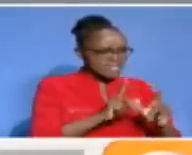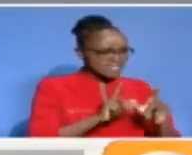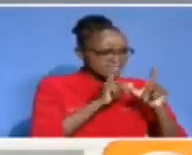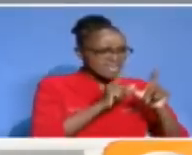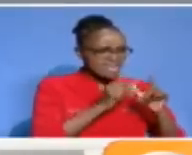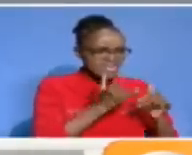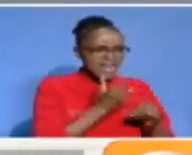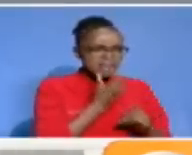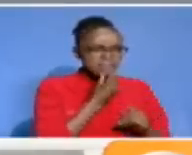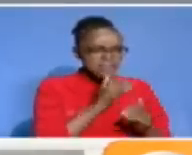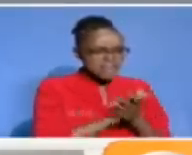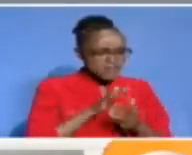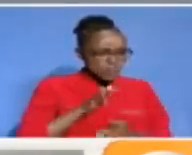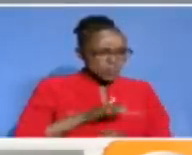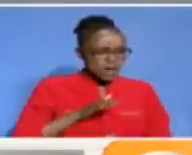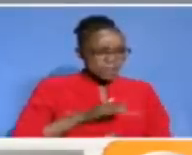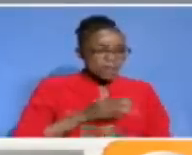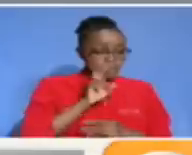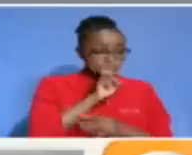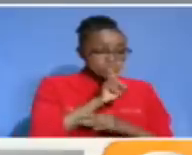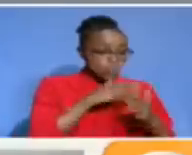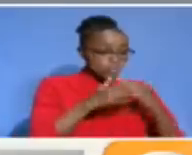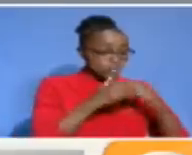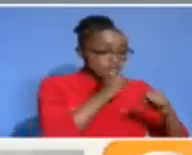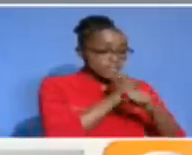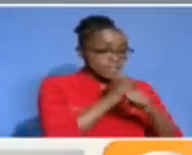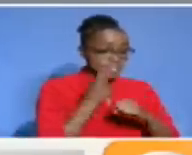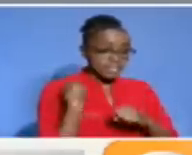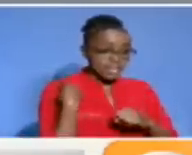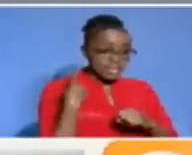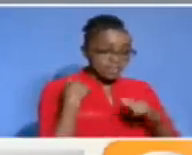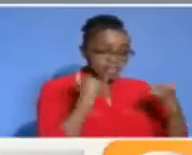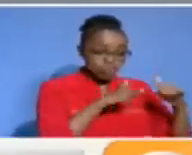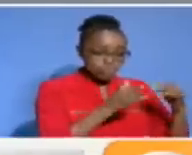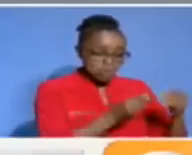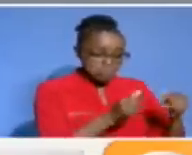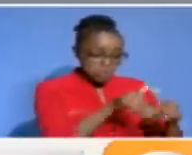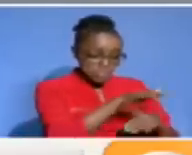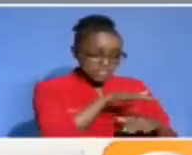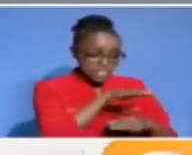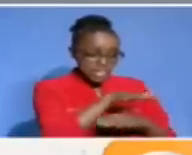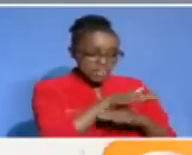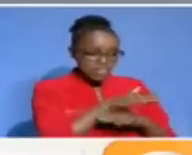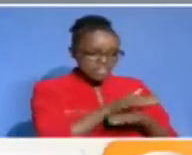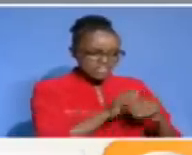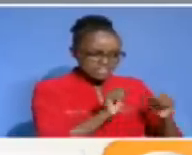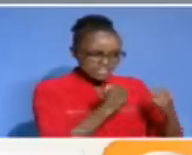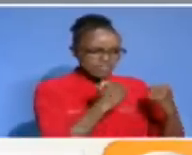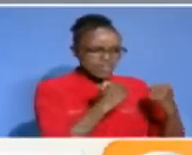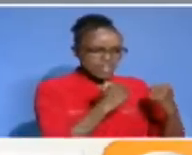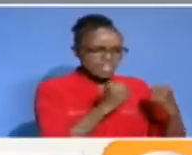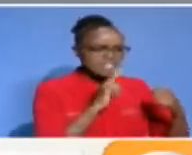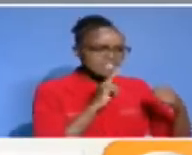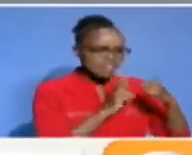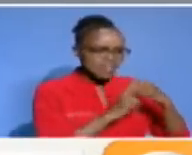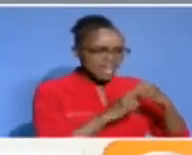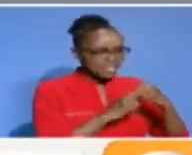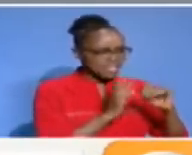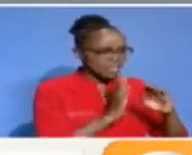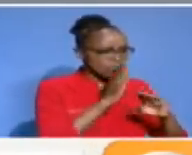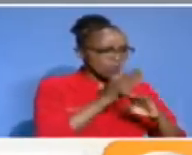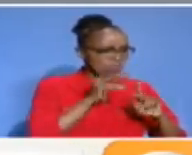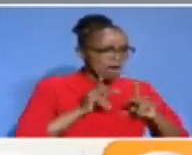young men and young men. I mean, if you saw what they did yesterday, combing this whole area, securing 700 plus